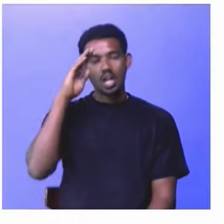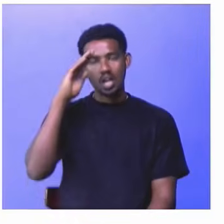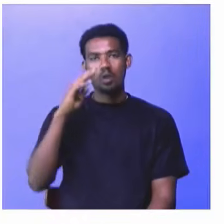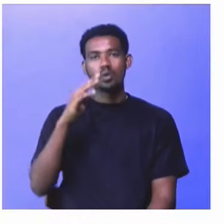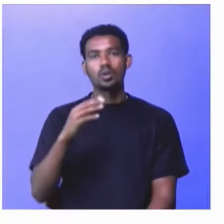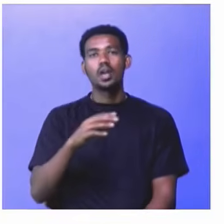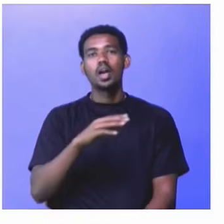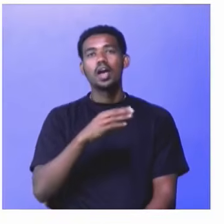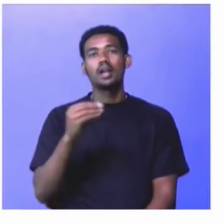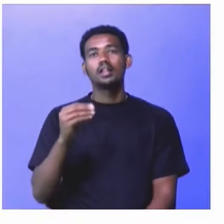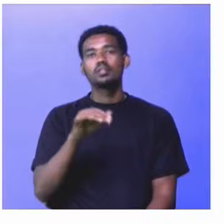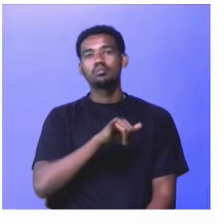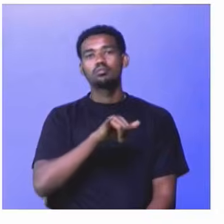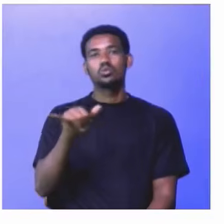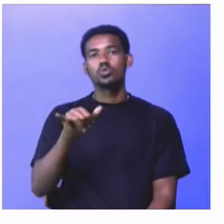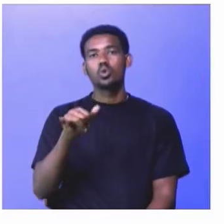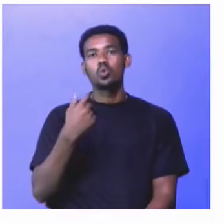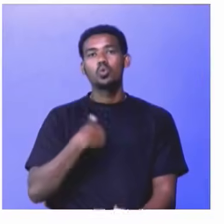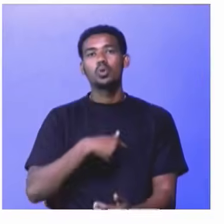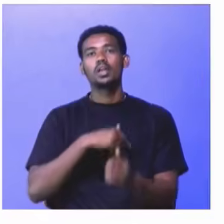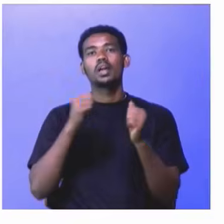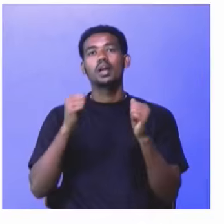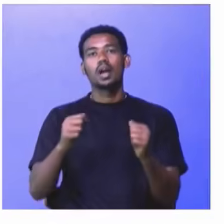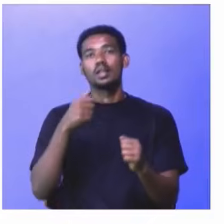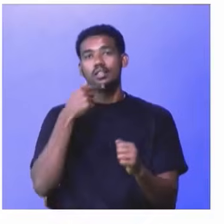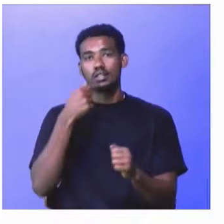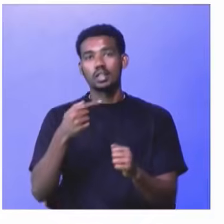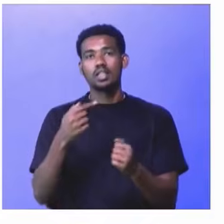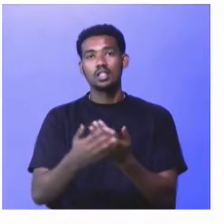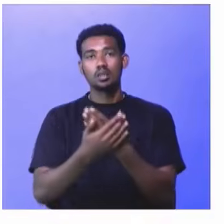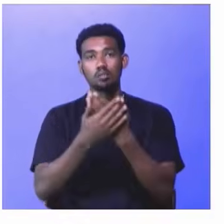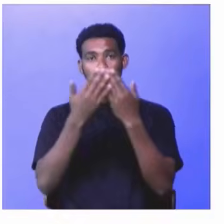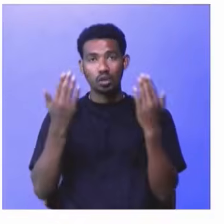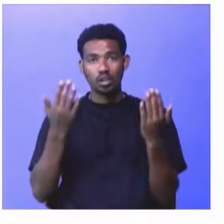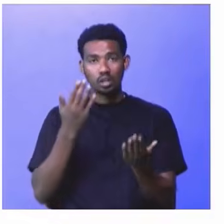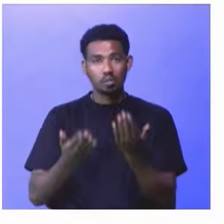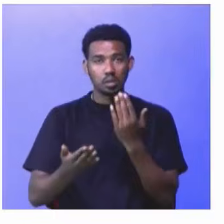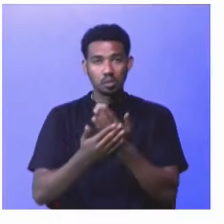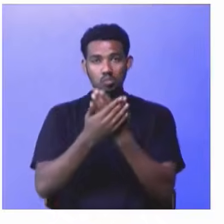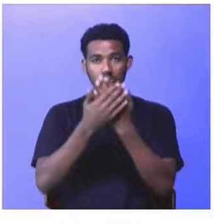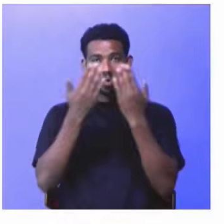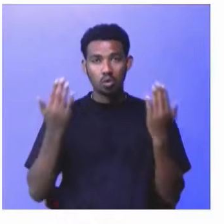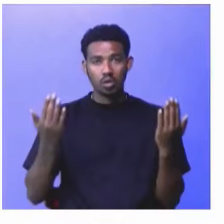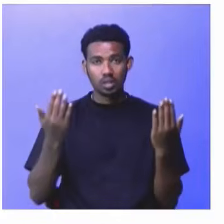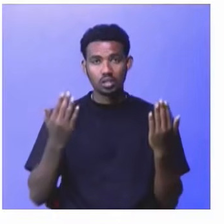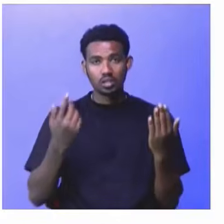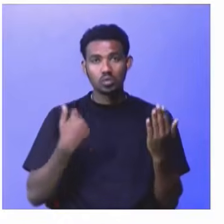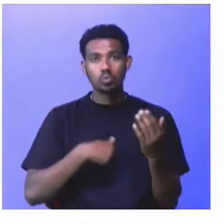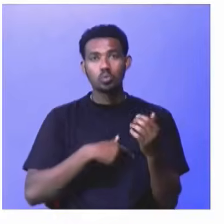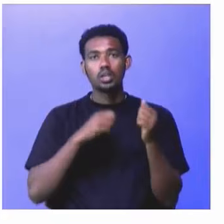And also you can say, if it is in the morning, you can say easily